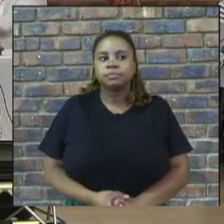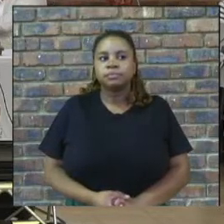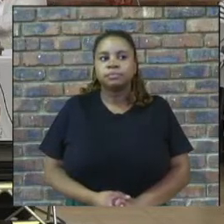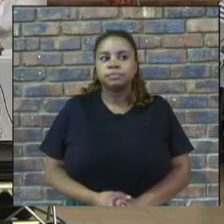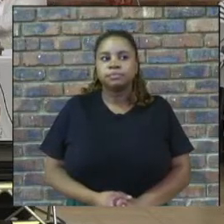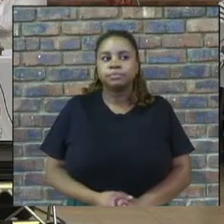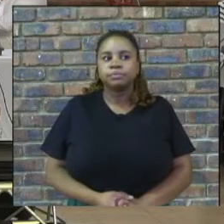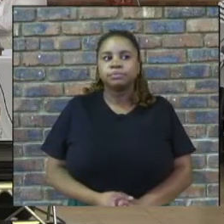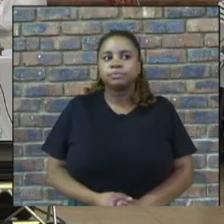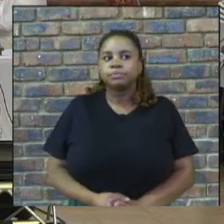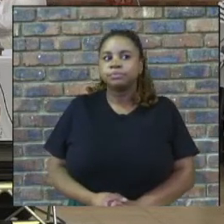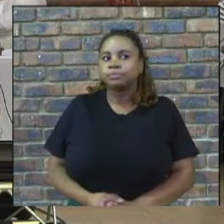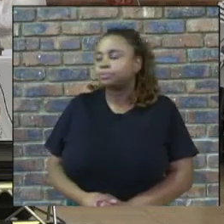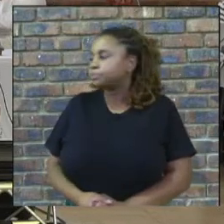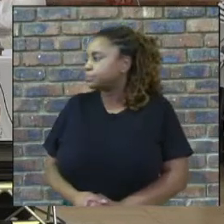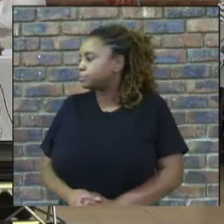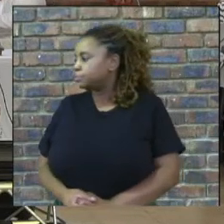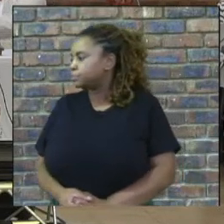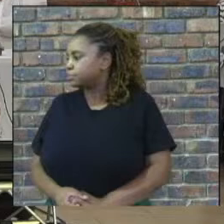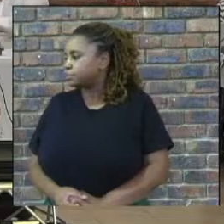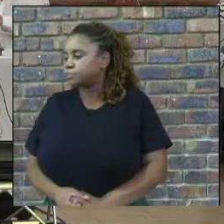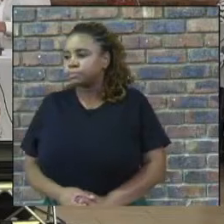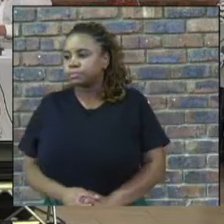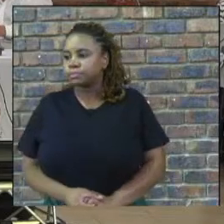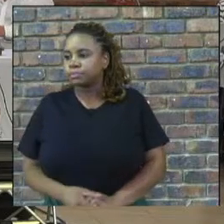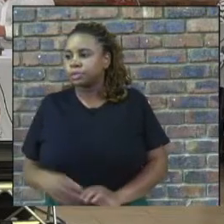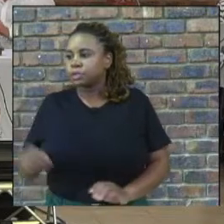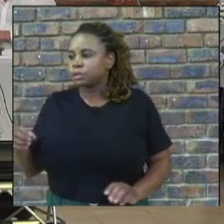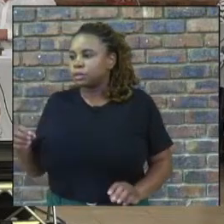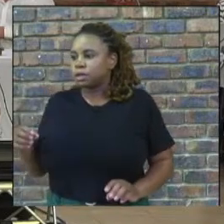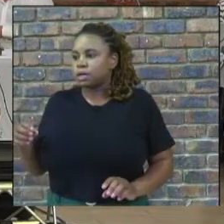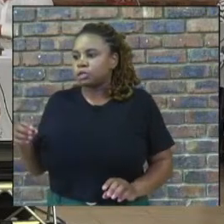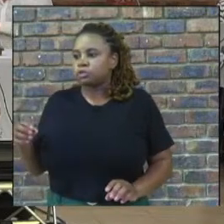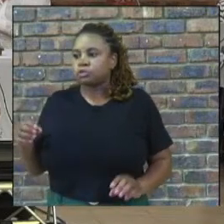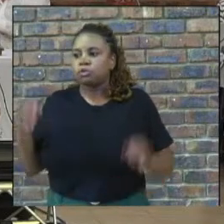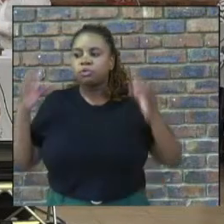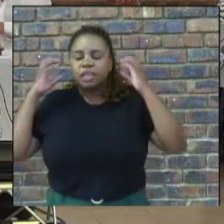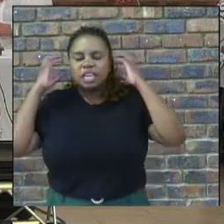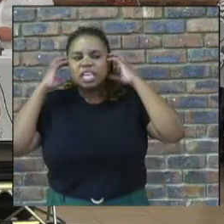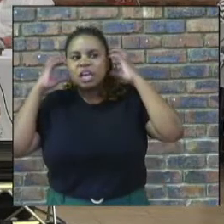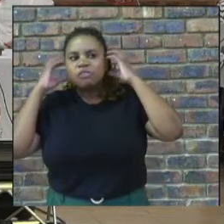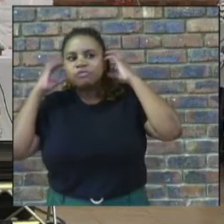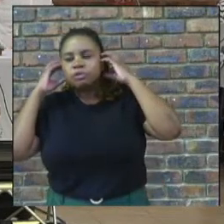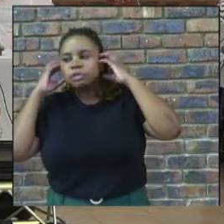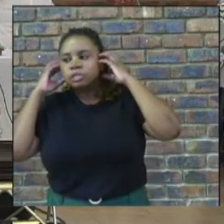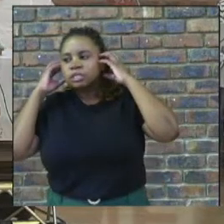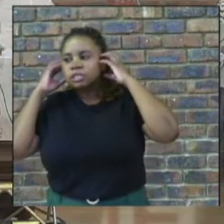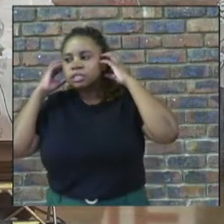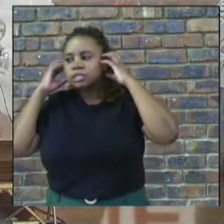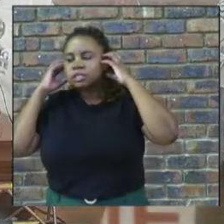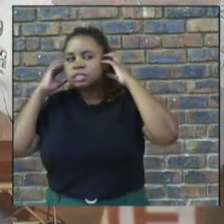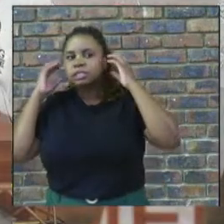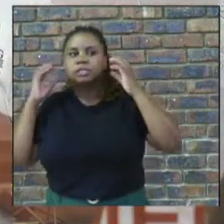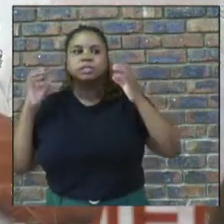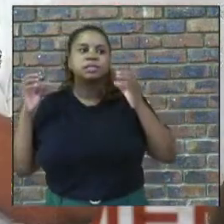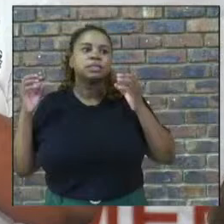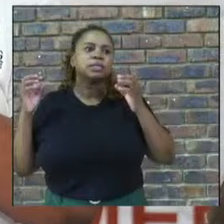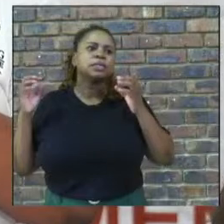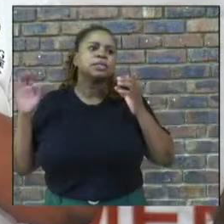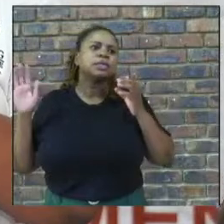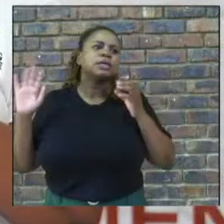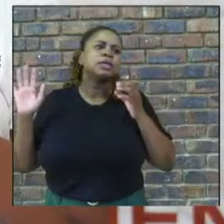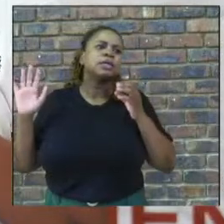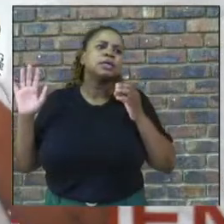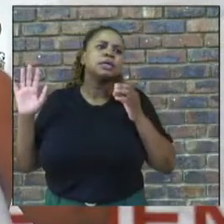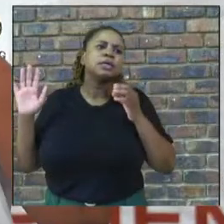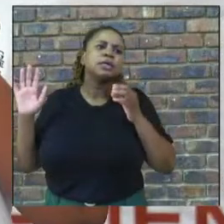Babuti by the earpiece. Killing Tose. Hello, Papa. How can you say one